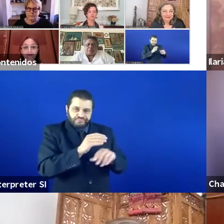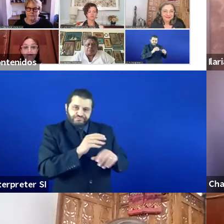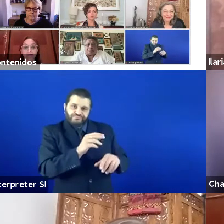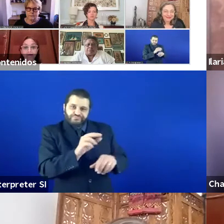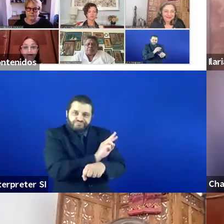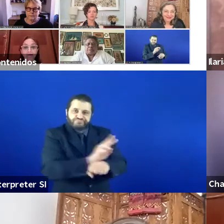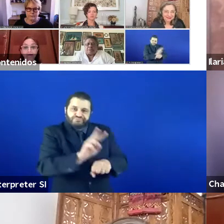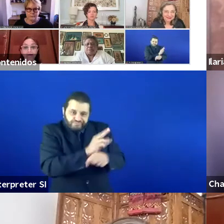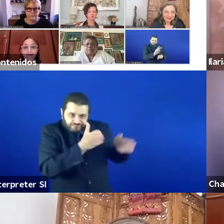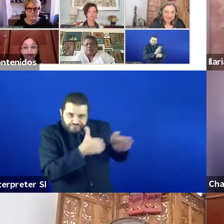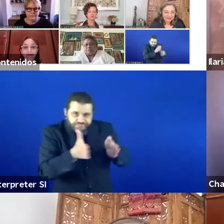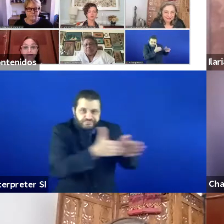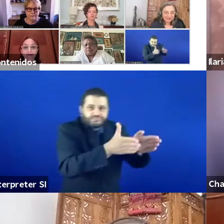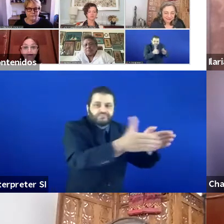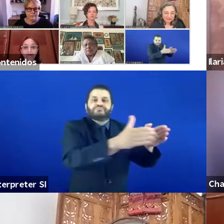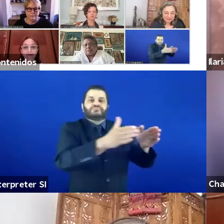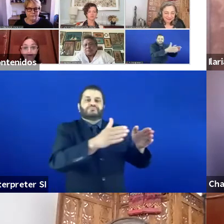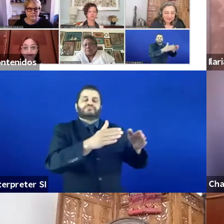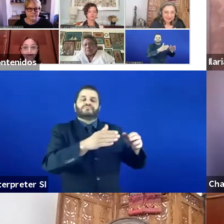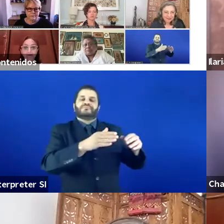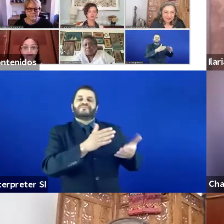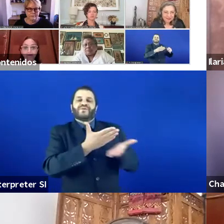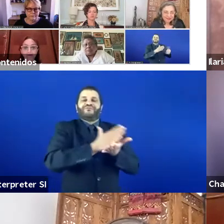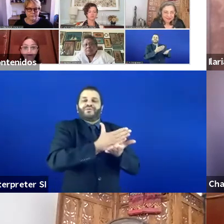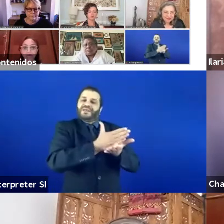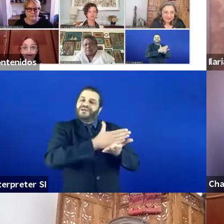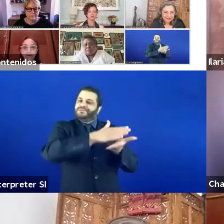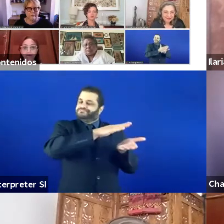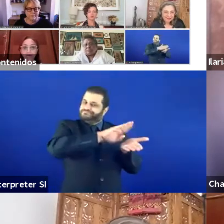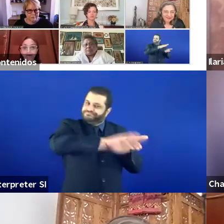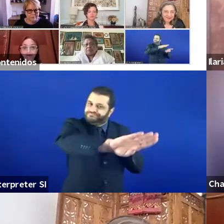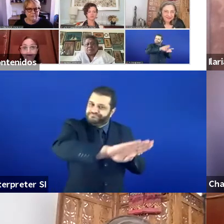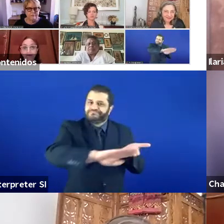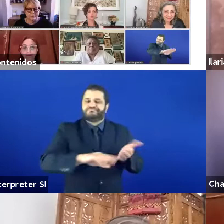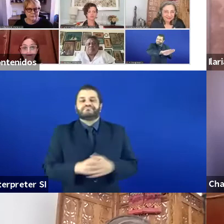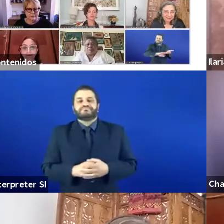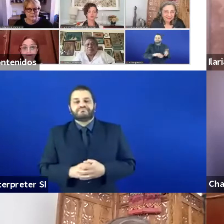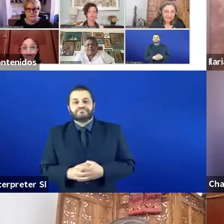Before we start, however, we have a short video from the High Commissioner for Human Rights.